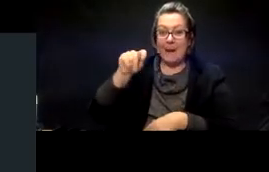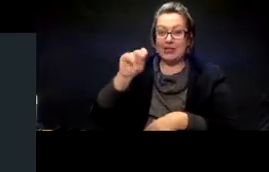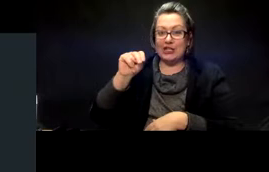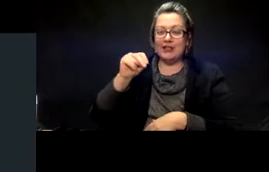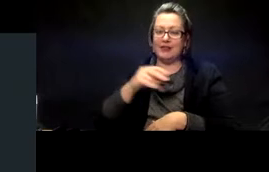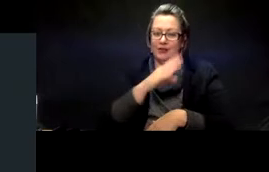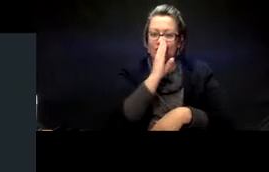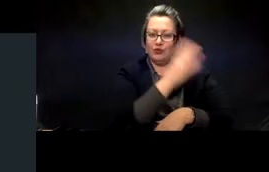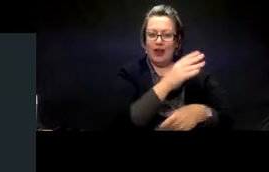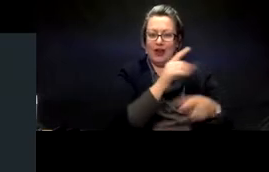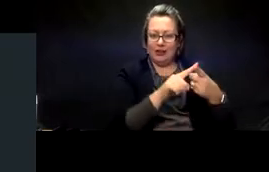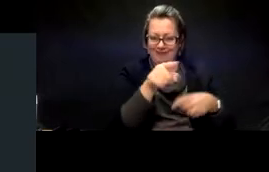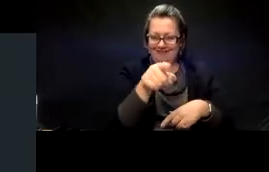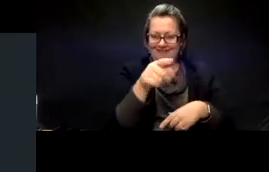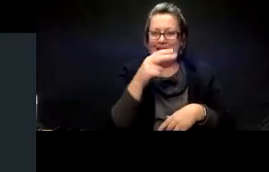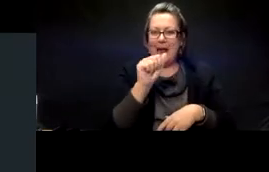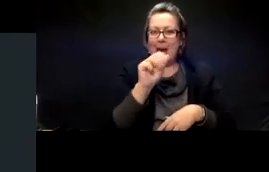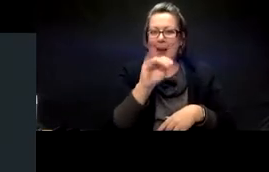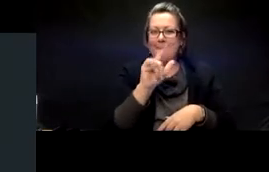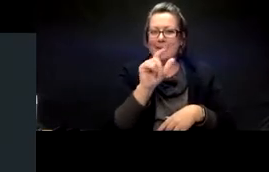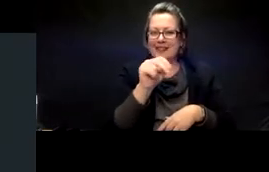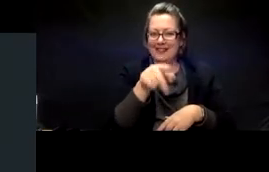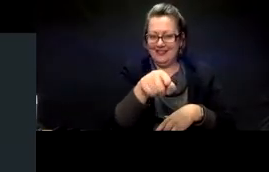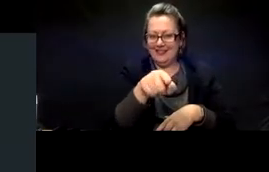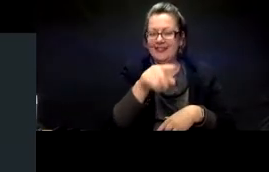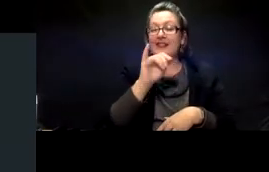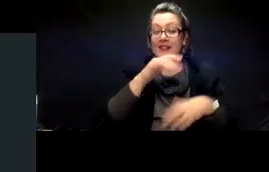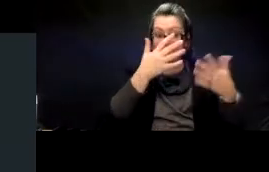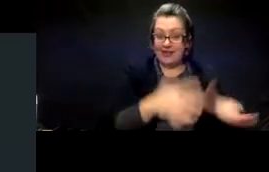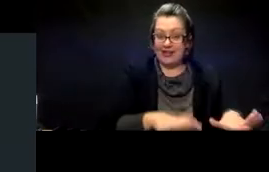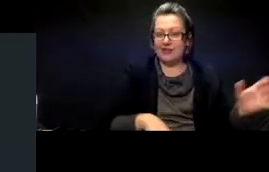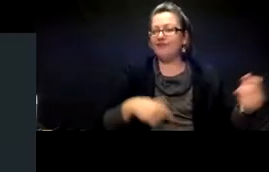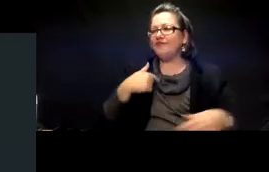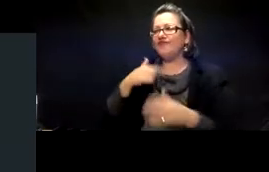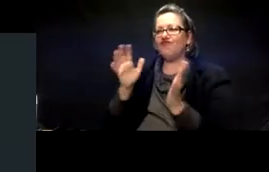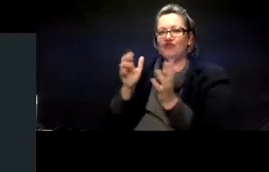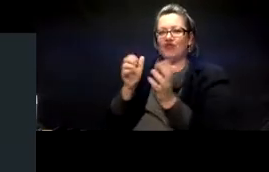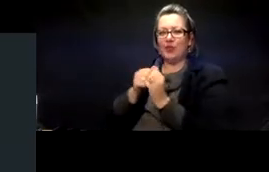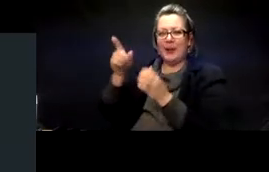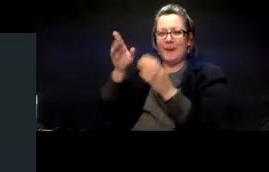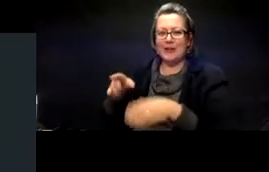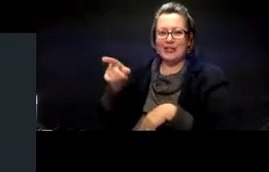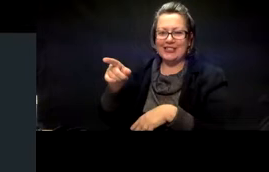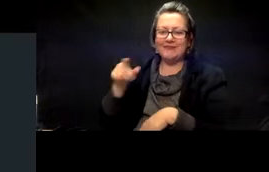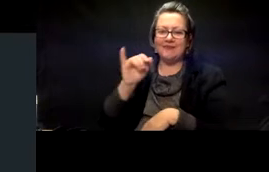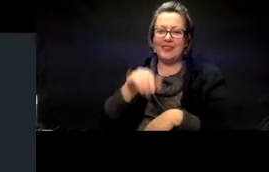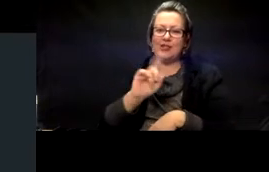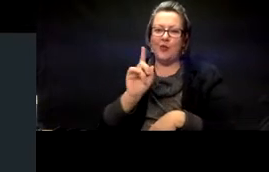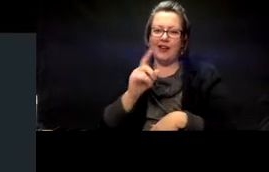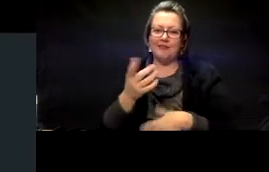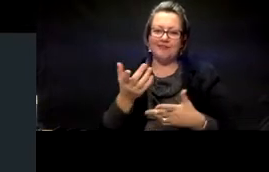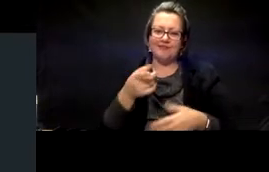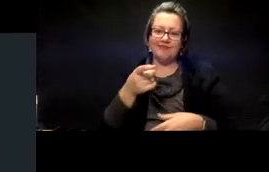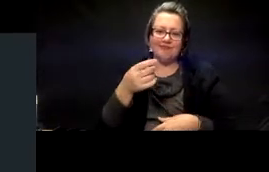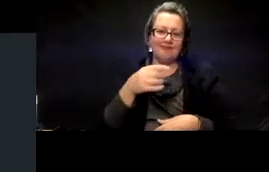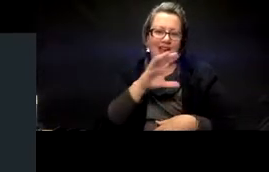Like I explained to you, where you have the phone, the telephone system, and you push the button that says caption, that would route you to a relay service